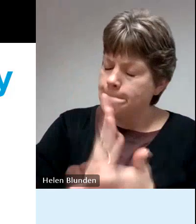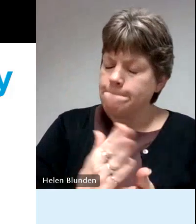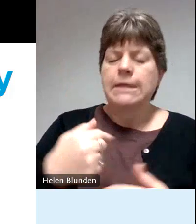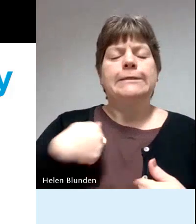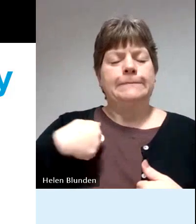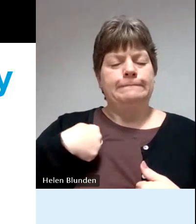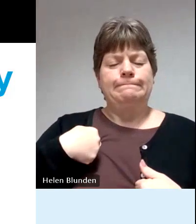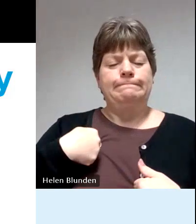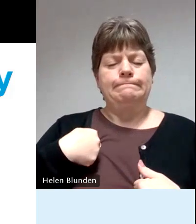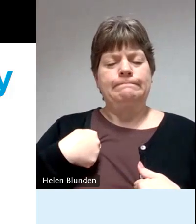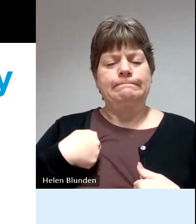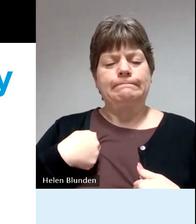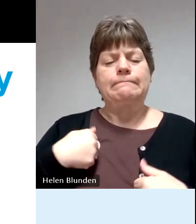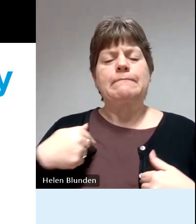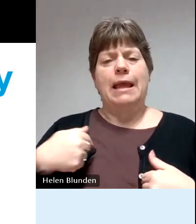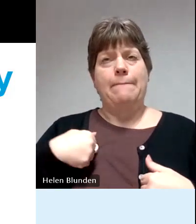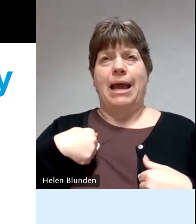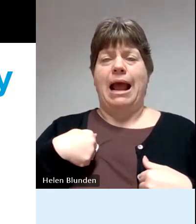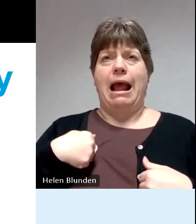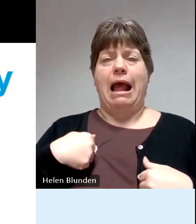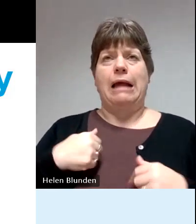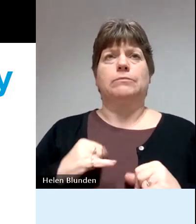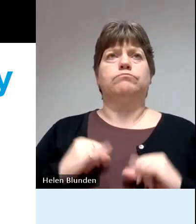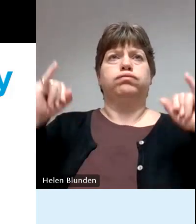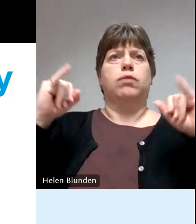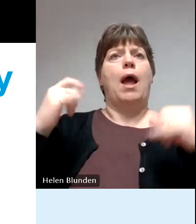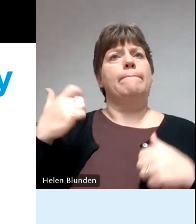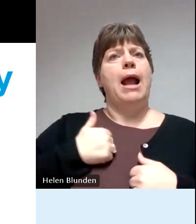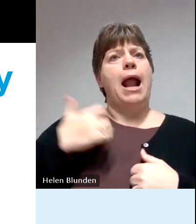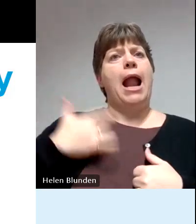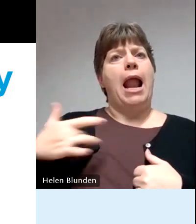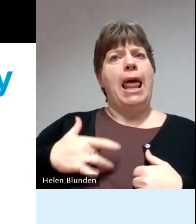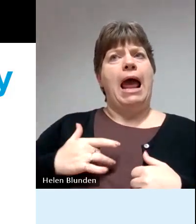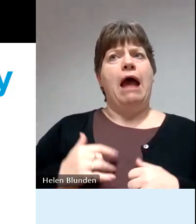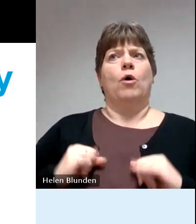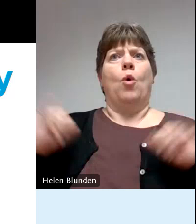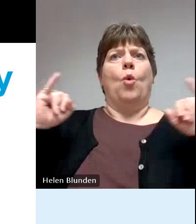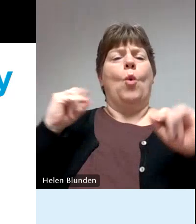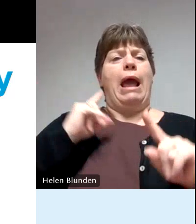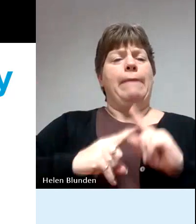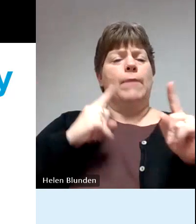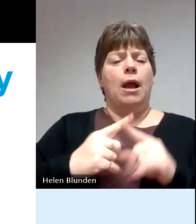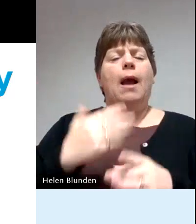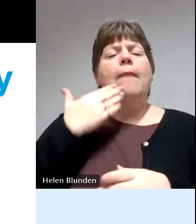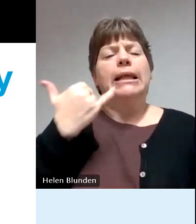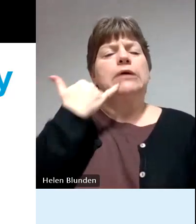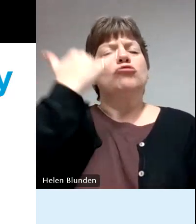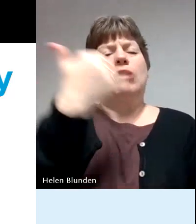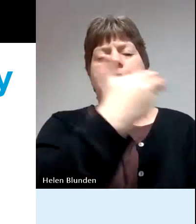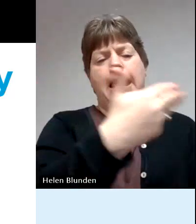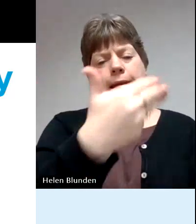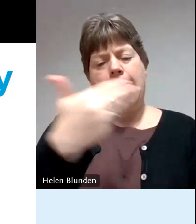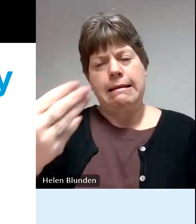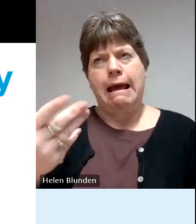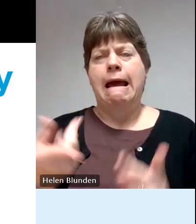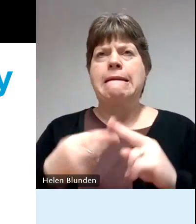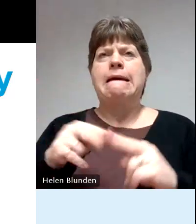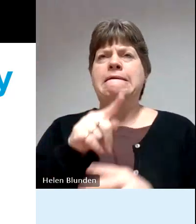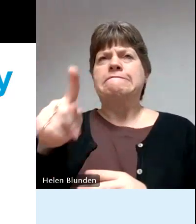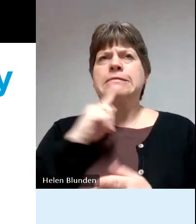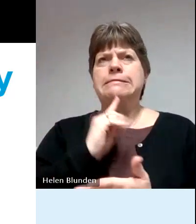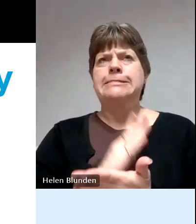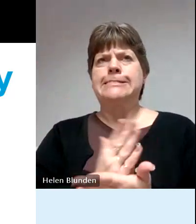you're experiencing a life-threatening or significant emergency, please dial 999. If you're less sure,